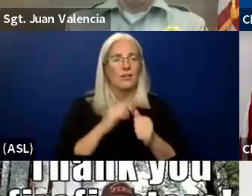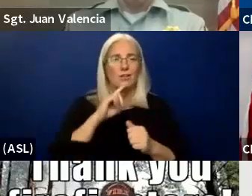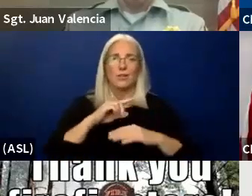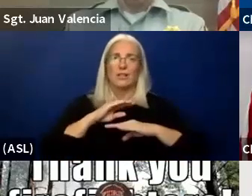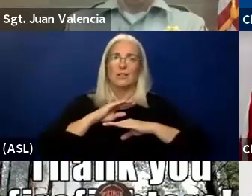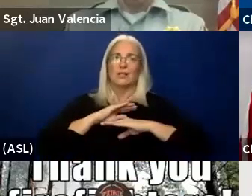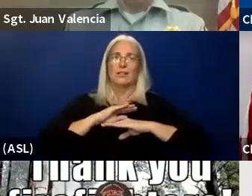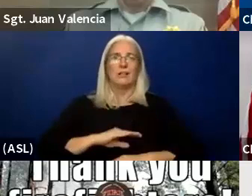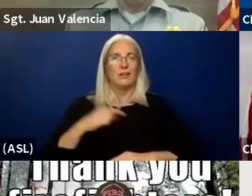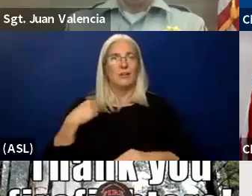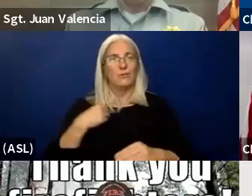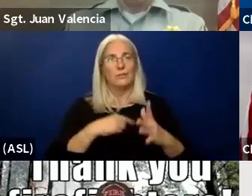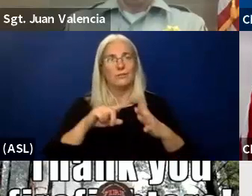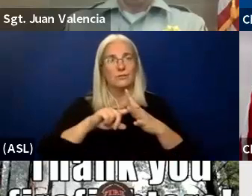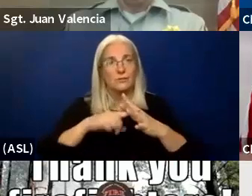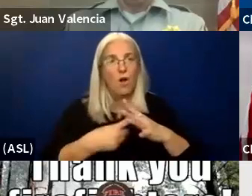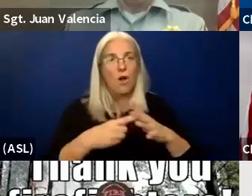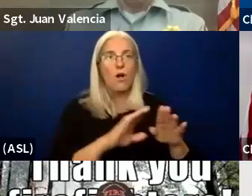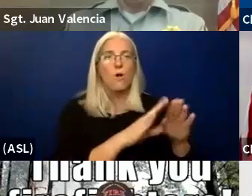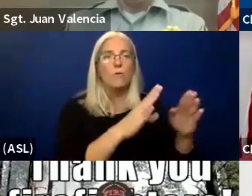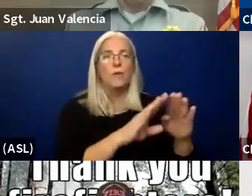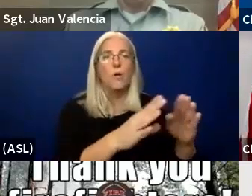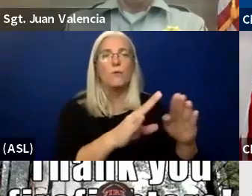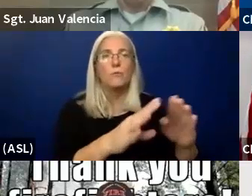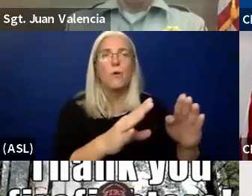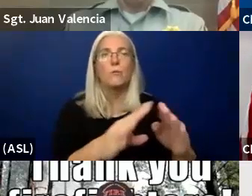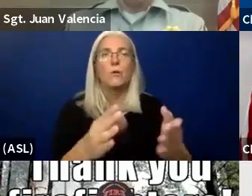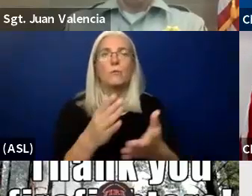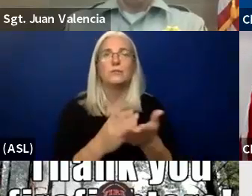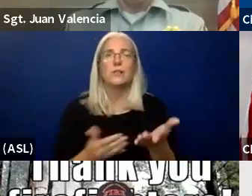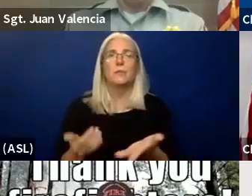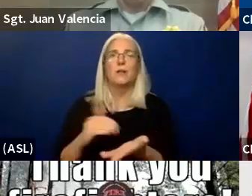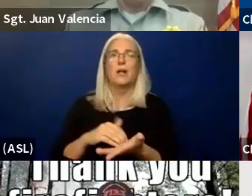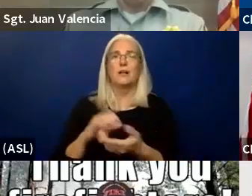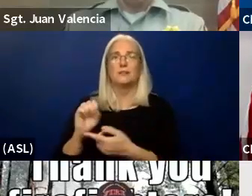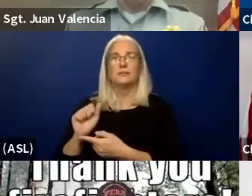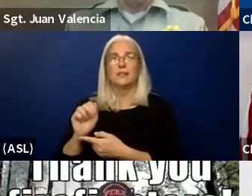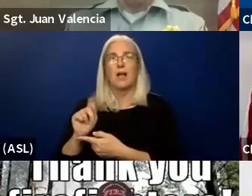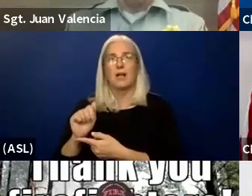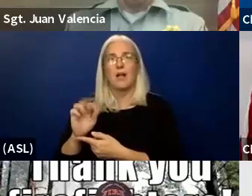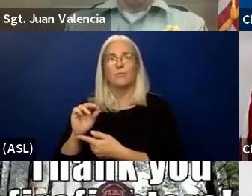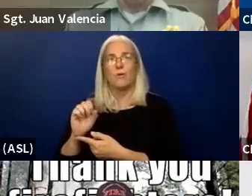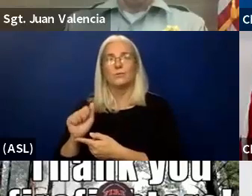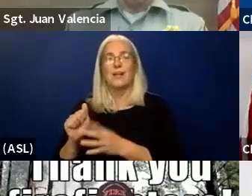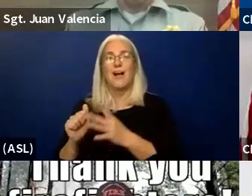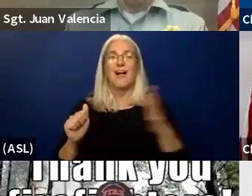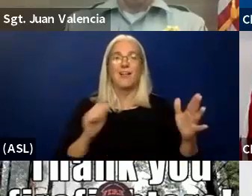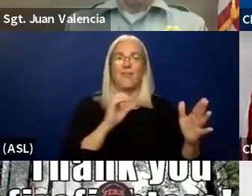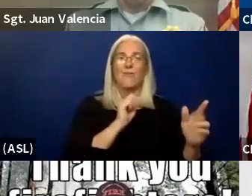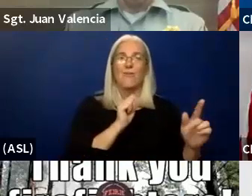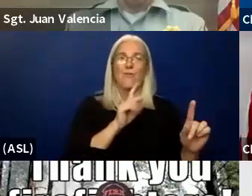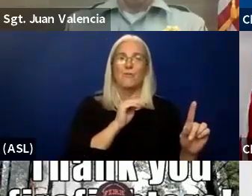reopening parts of Santa Rosa leading down toward Oakmont. I still have faith I will get home tomorrow night,